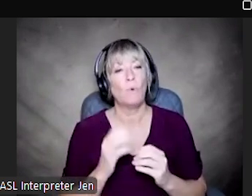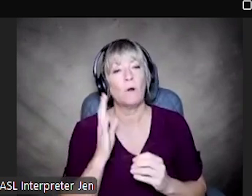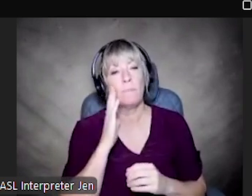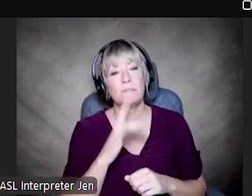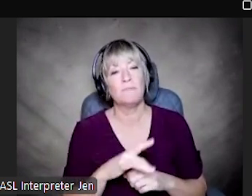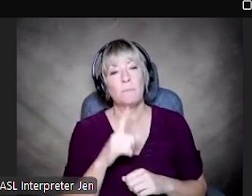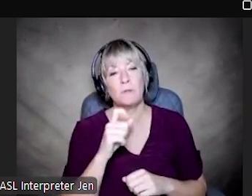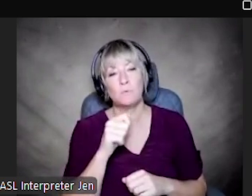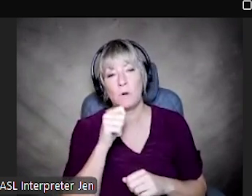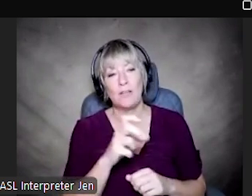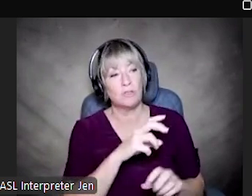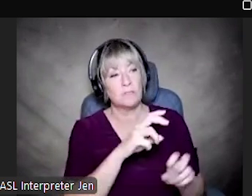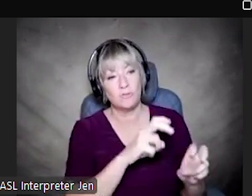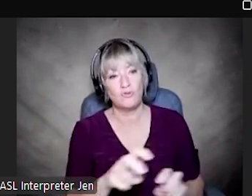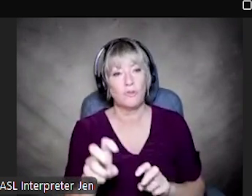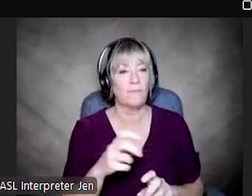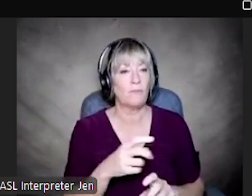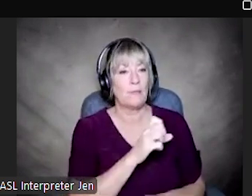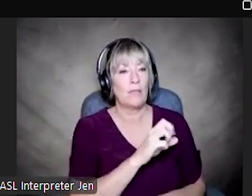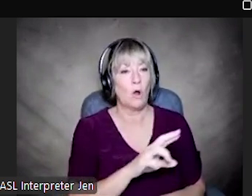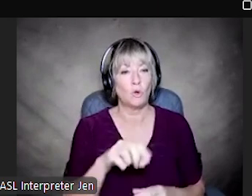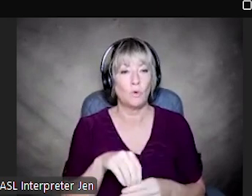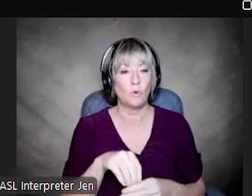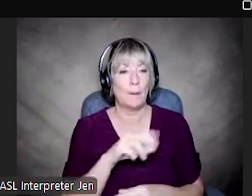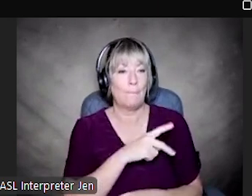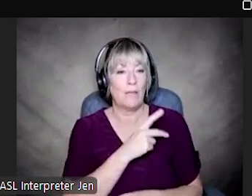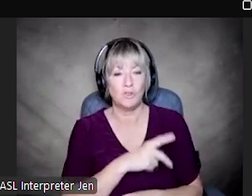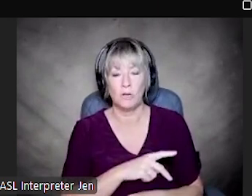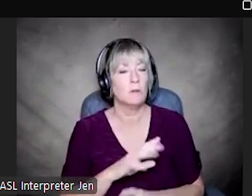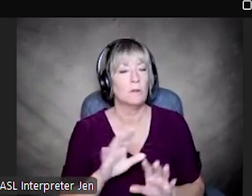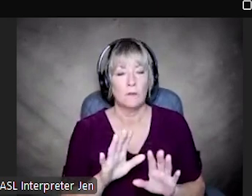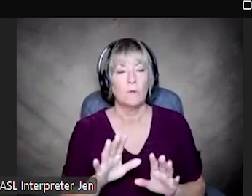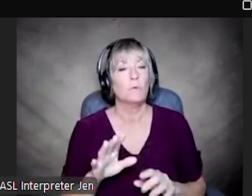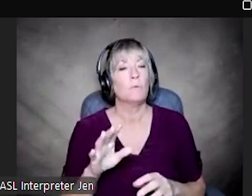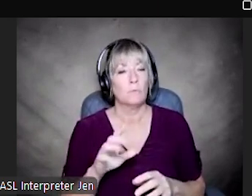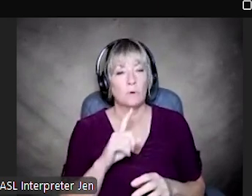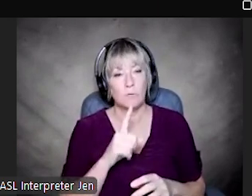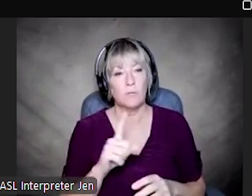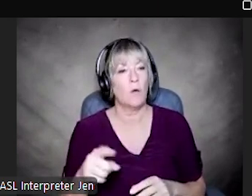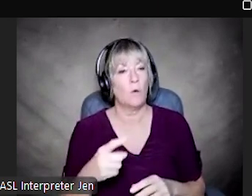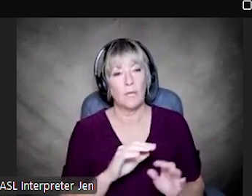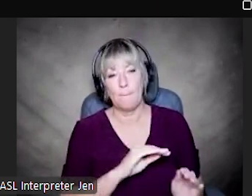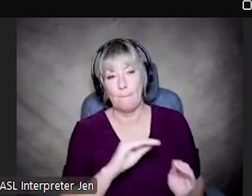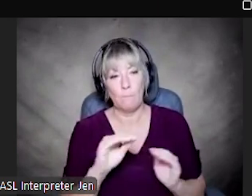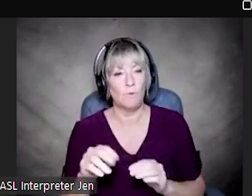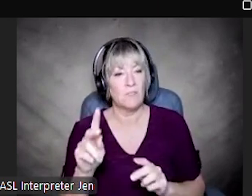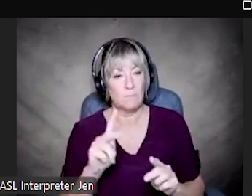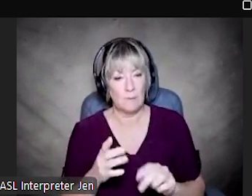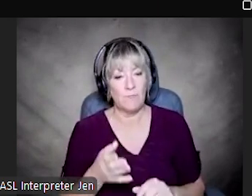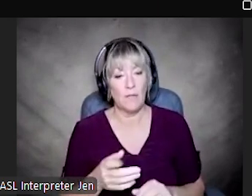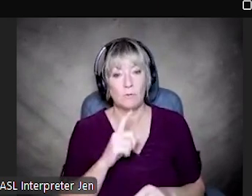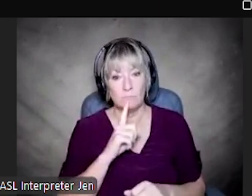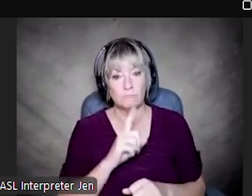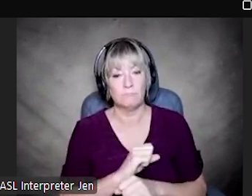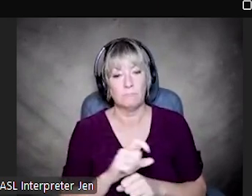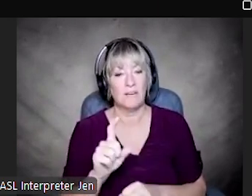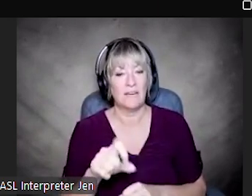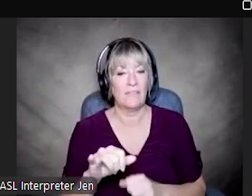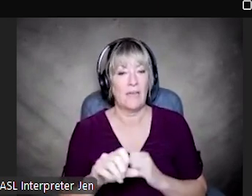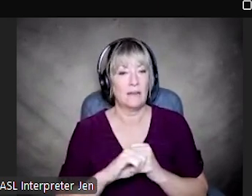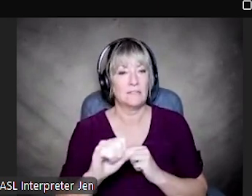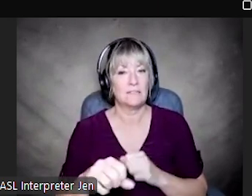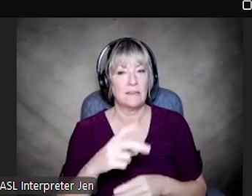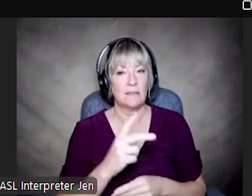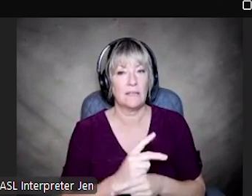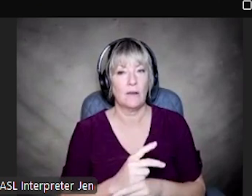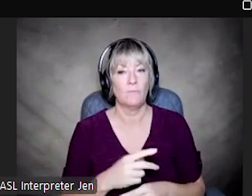just moving them from the ER to inpatient. We're actually, really only moving the people there who truly need that extended care.